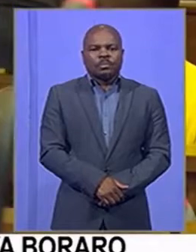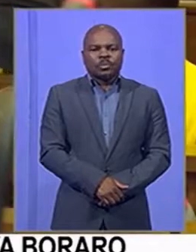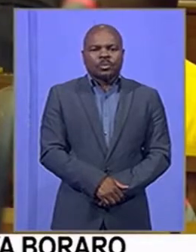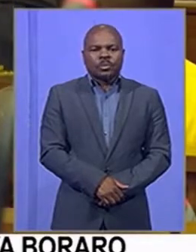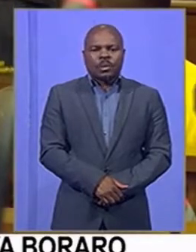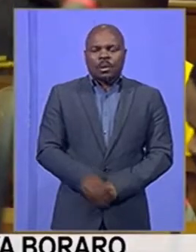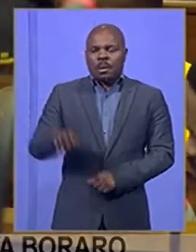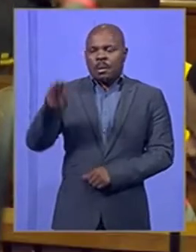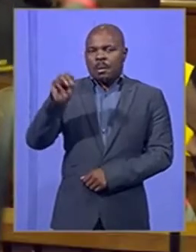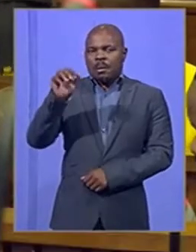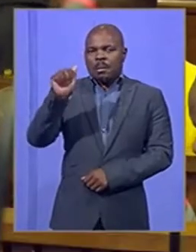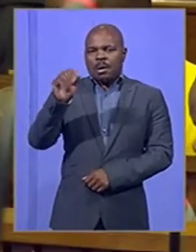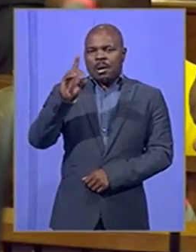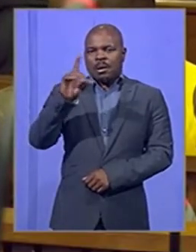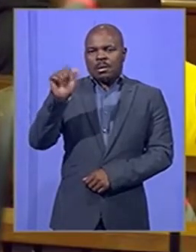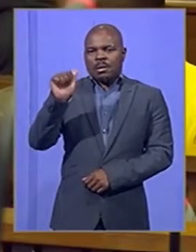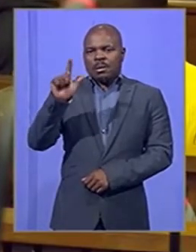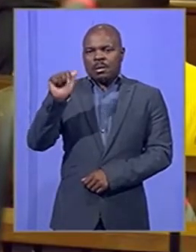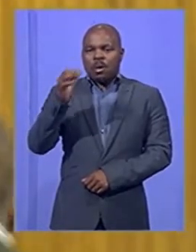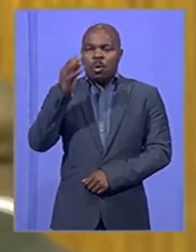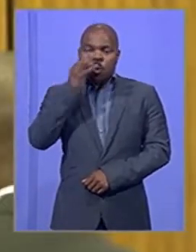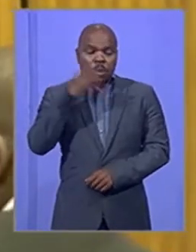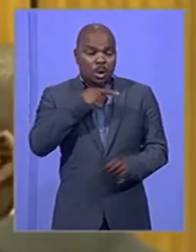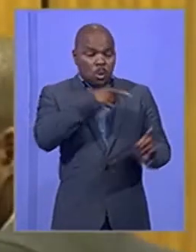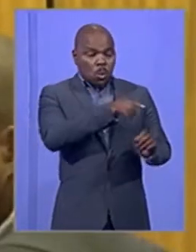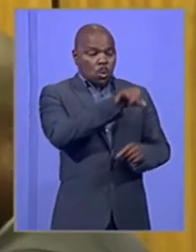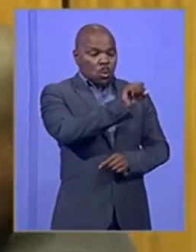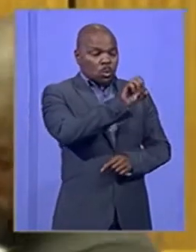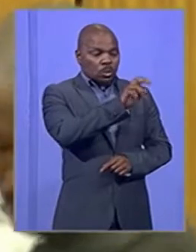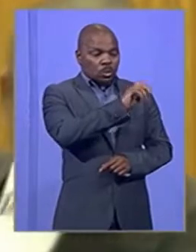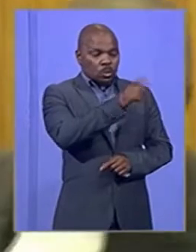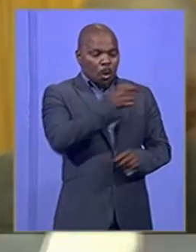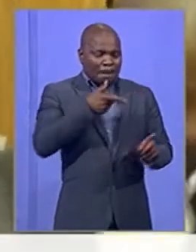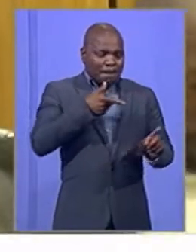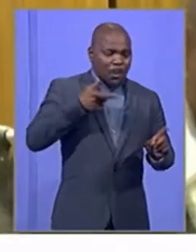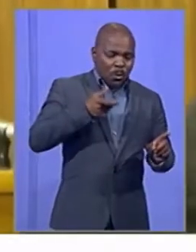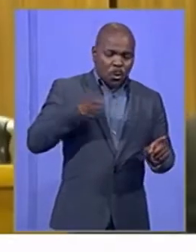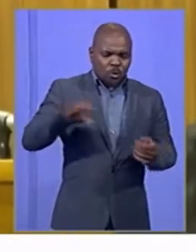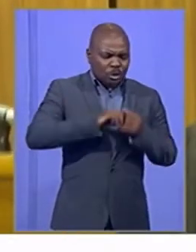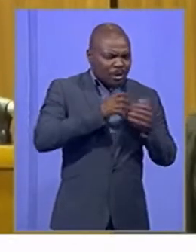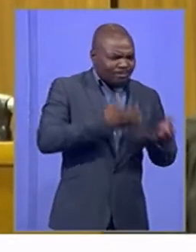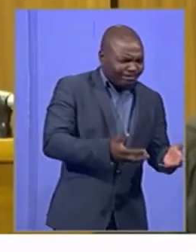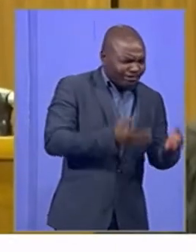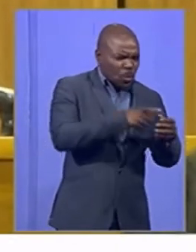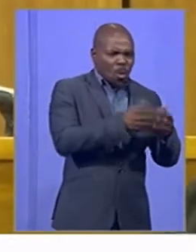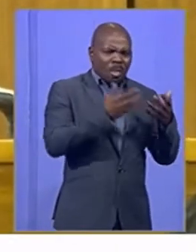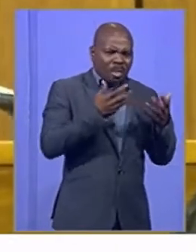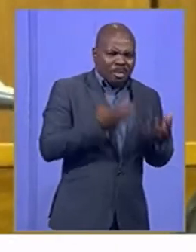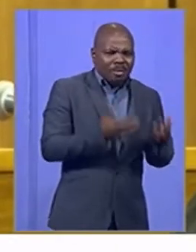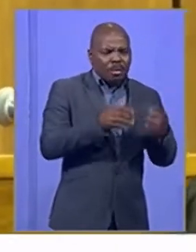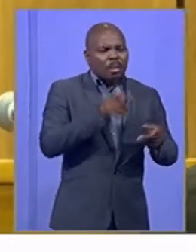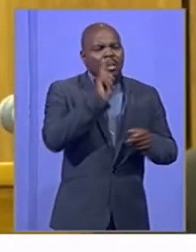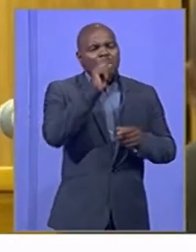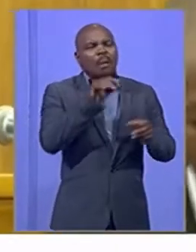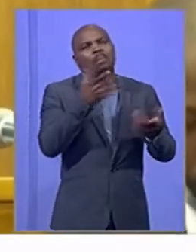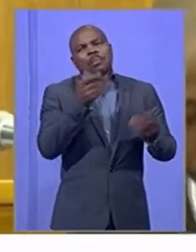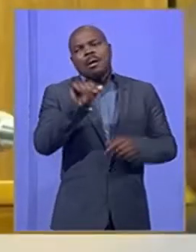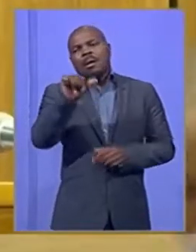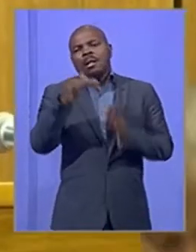Tumelo Madlala o re ka mora hore Meyiwa a thungwe ba ile ba leka o mo phamisa fela o ne a le boima ha morao ba ile ba fumana thuso ho